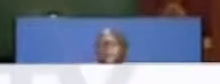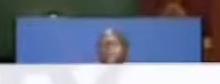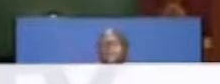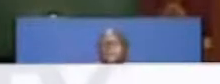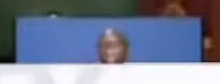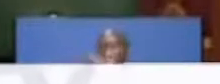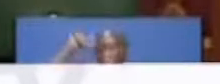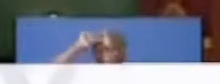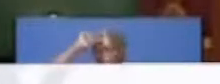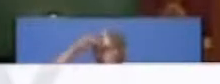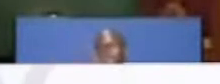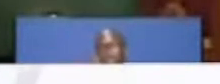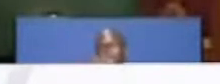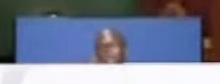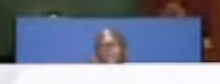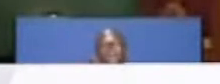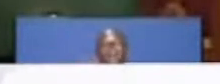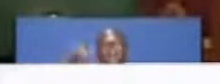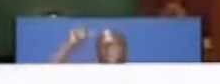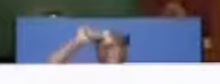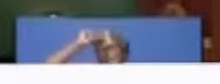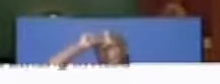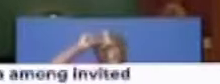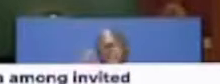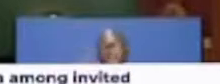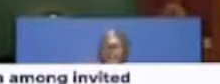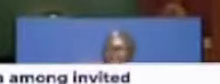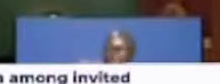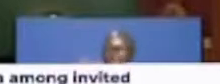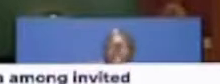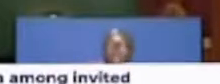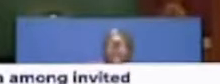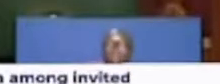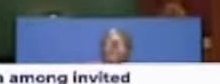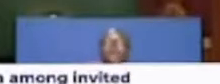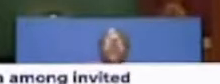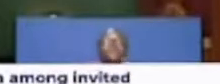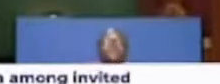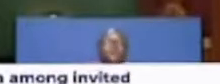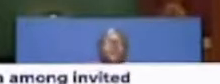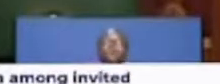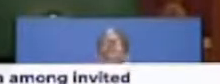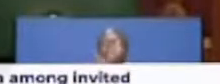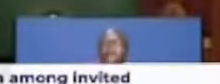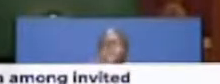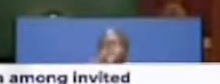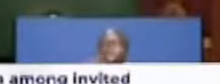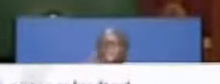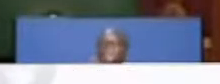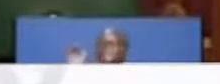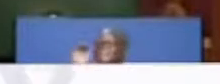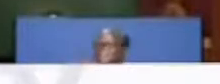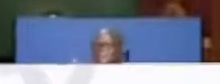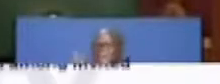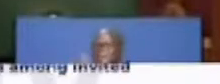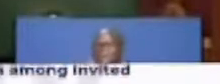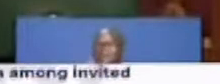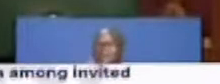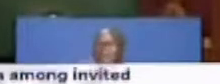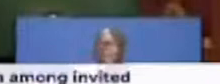in conjunction with county governments, has increased our medical facilities by 43% by building an additional